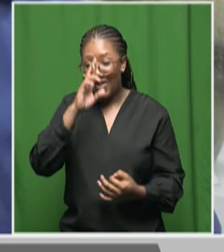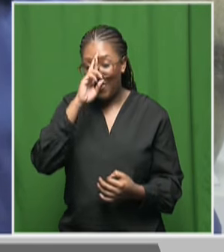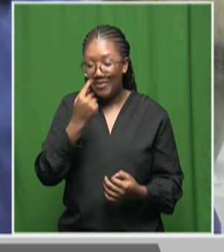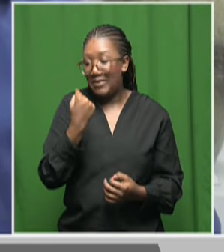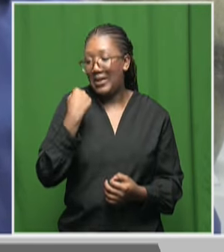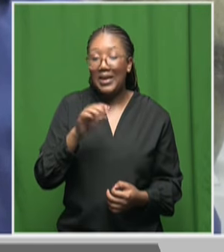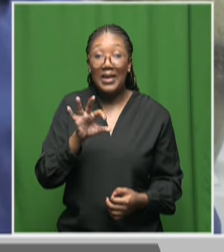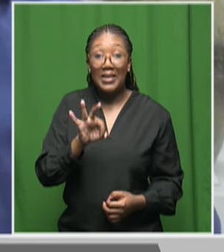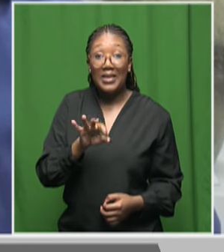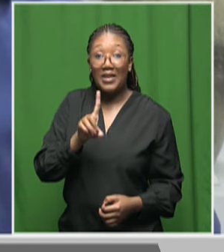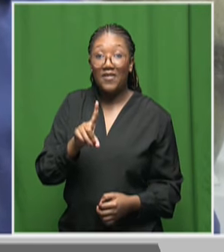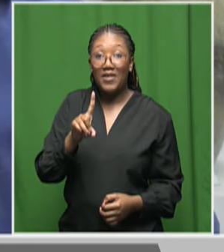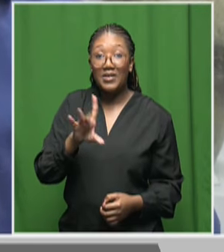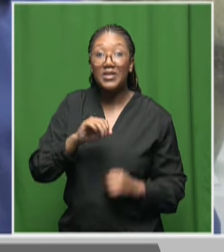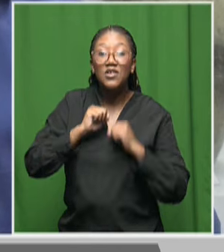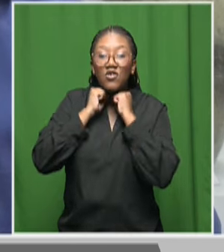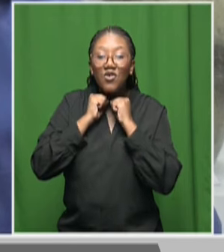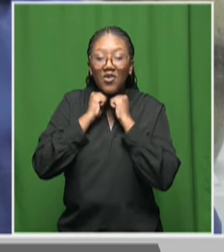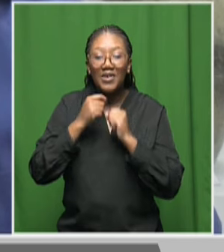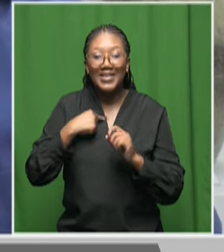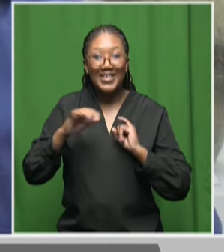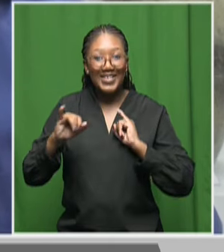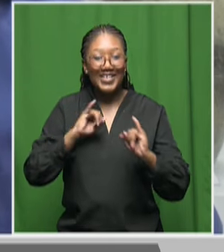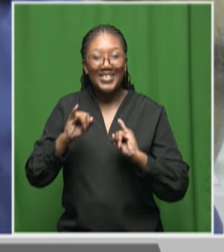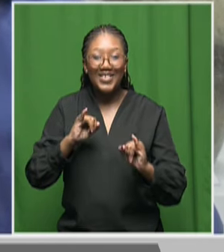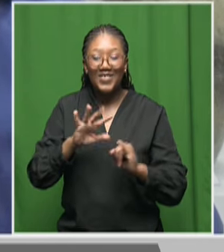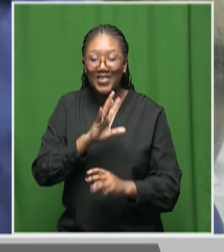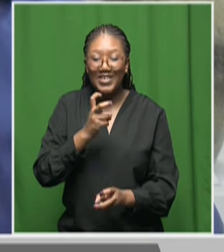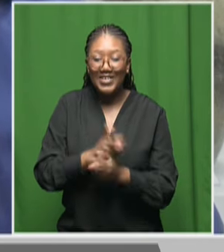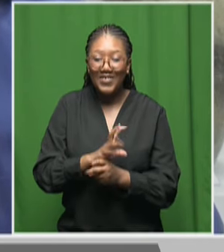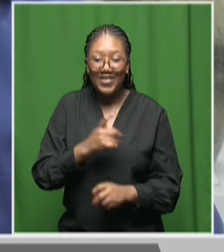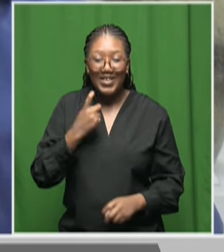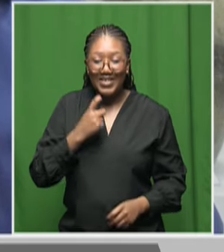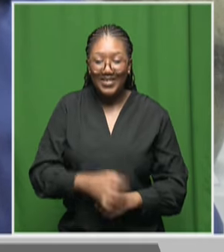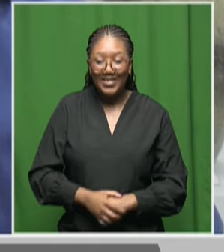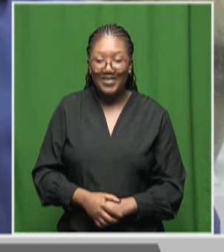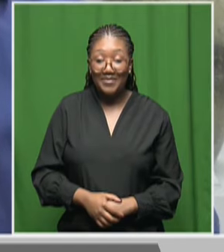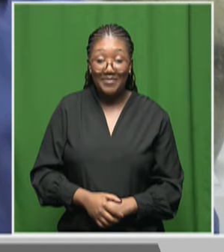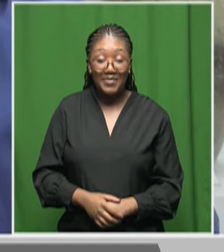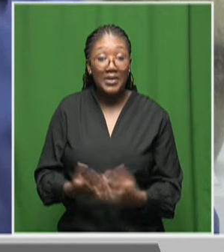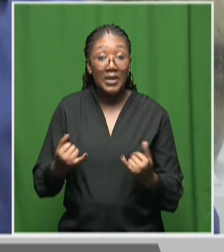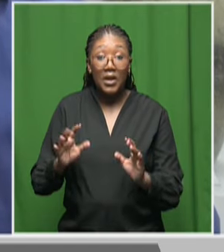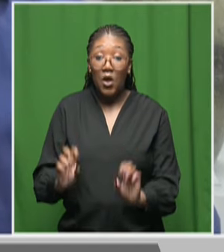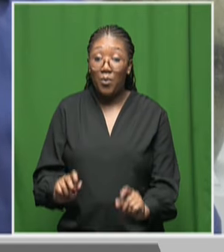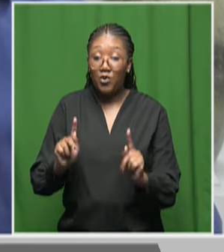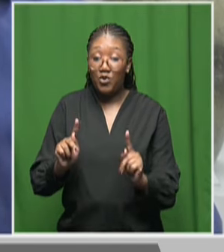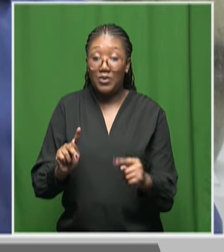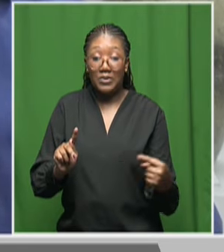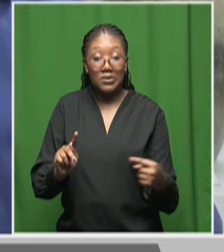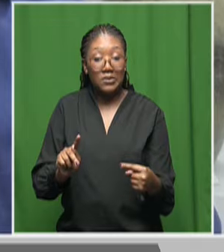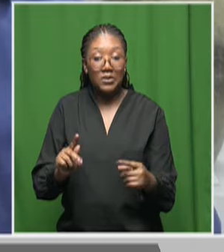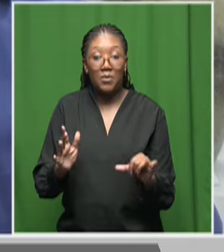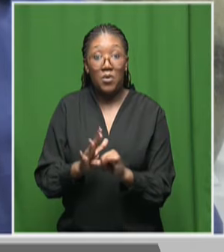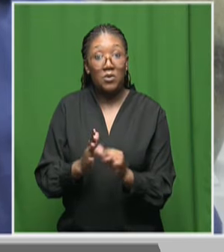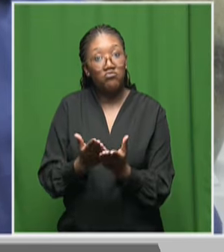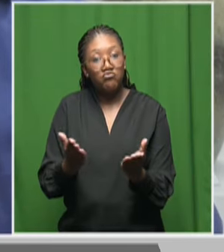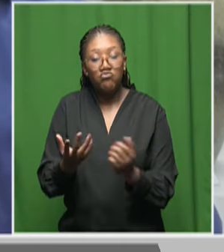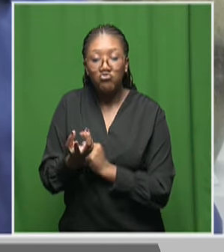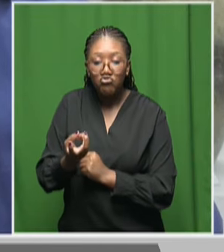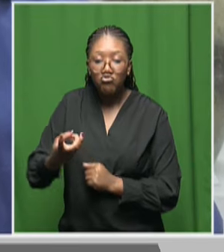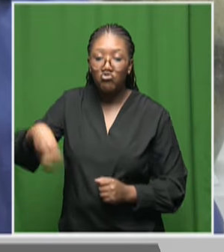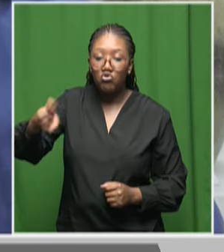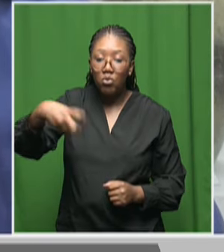31st of August, so that was just to put myself at rest there. But when we look at the opportunity now, because you've spoken about how you go on tour, it's an